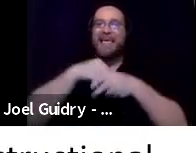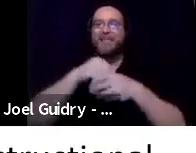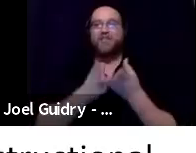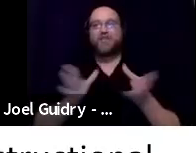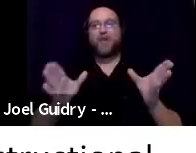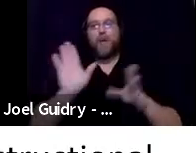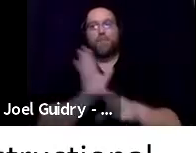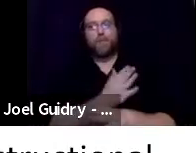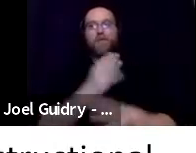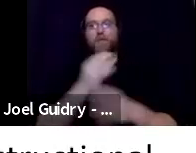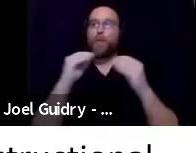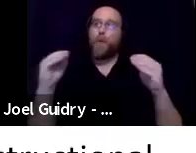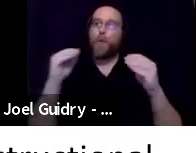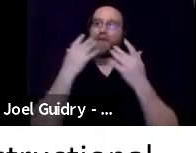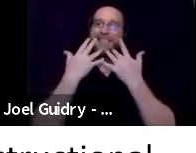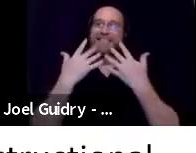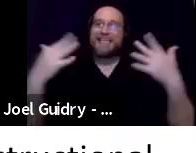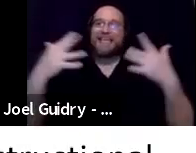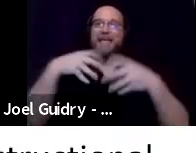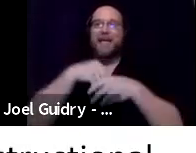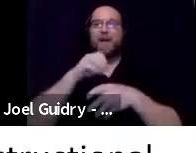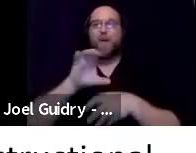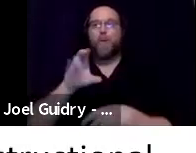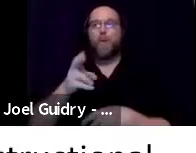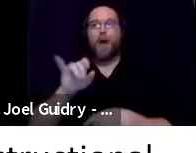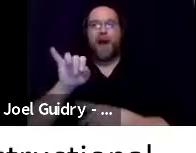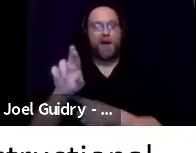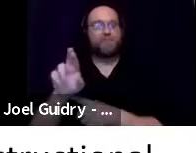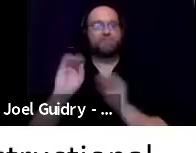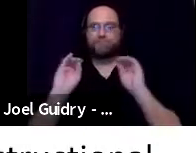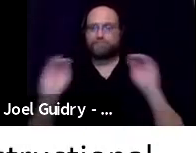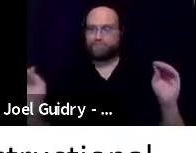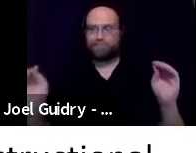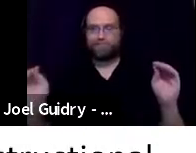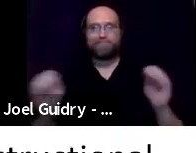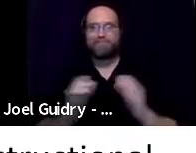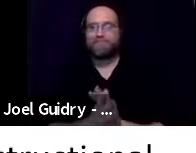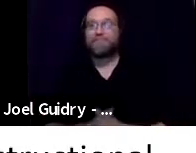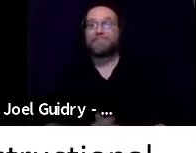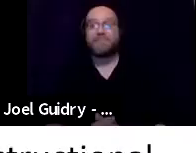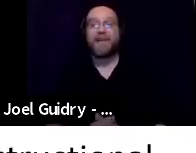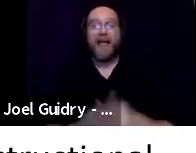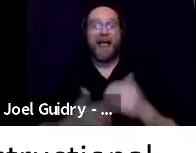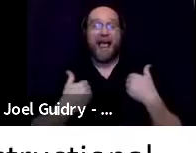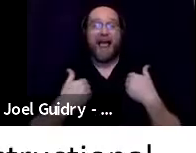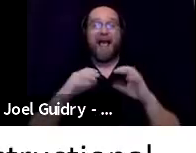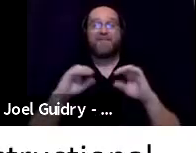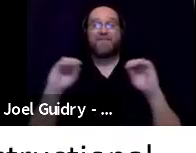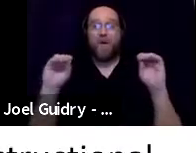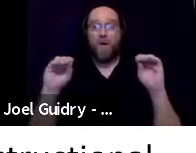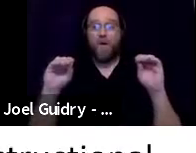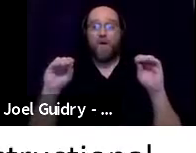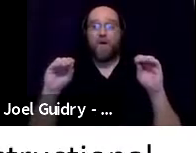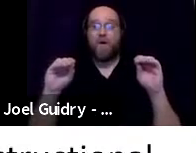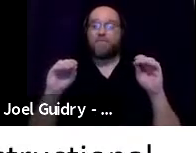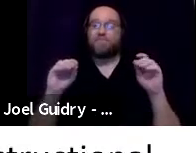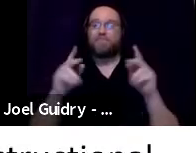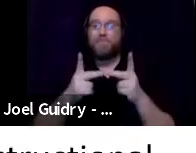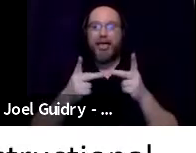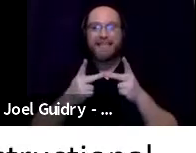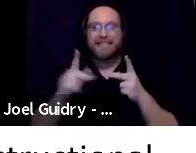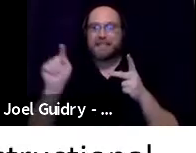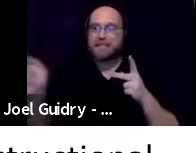There are organizations around the country that have suggested other things might be safe, but L&I